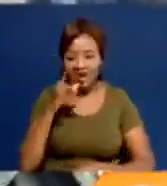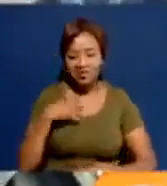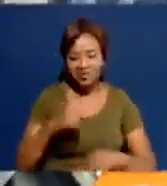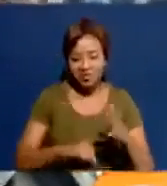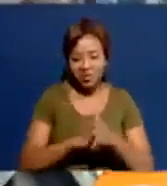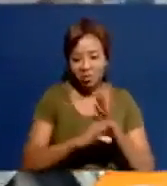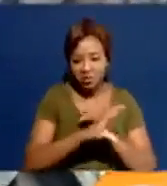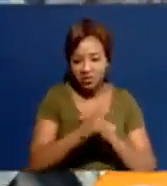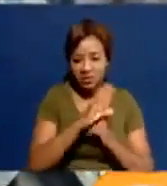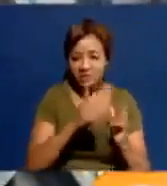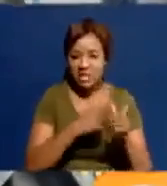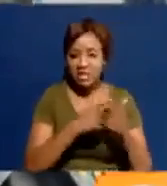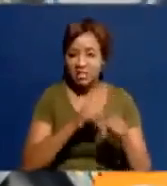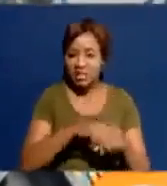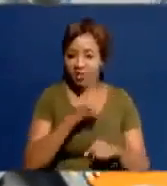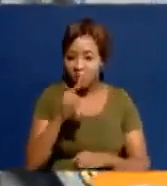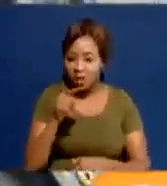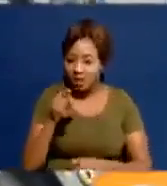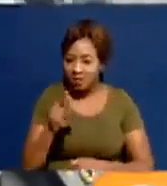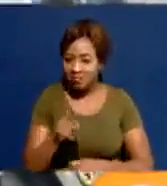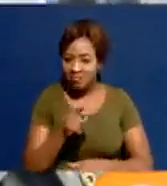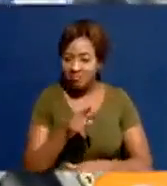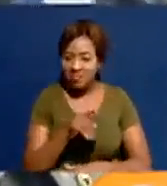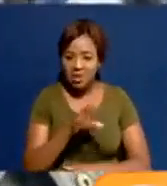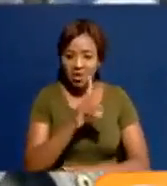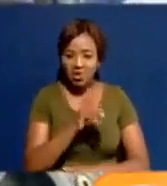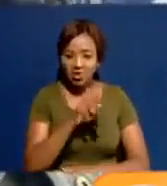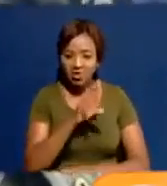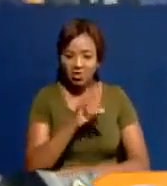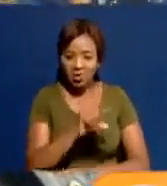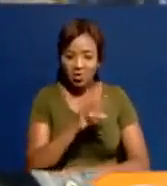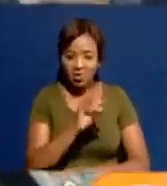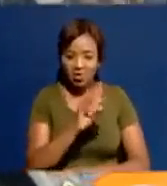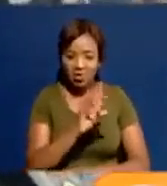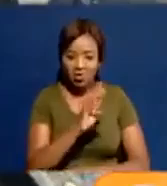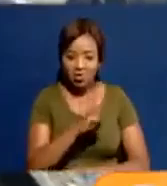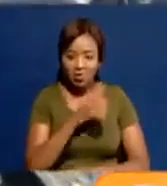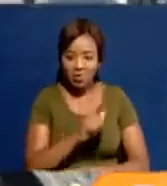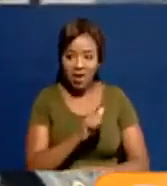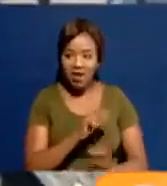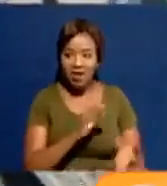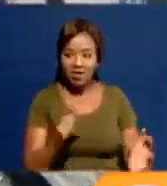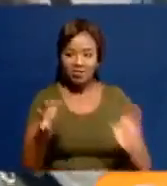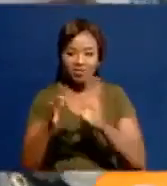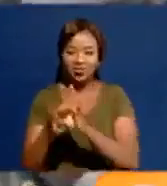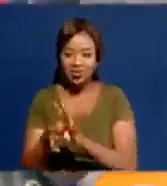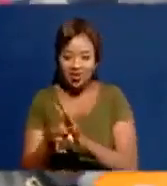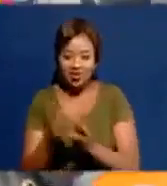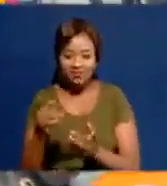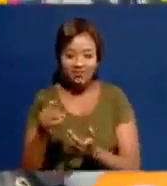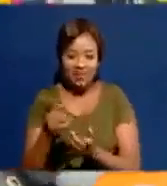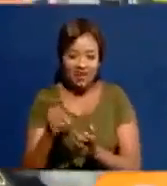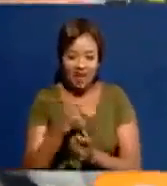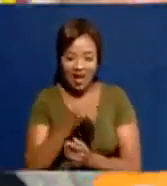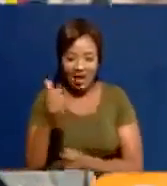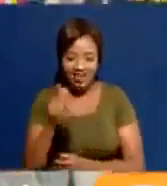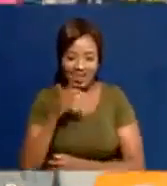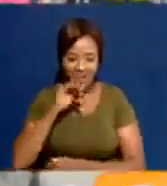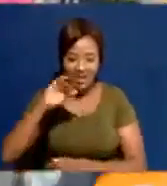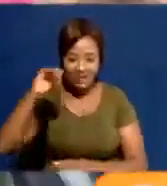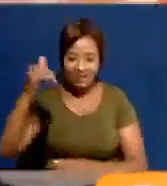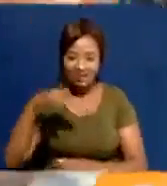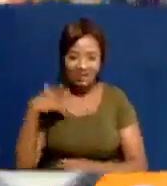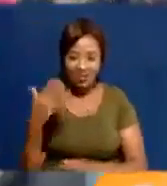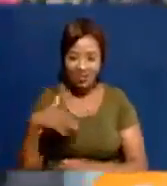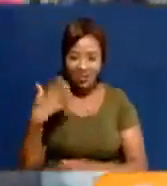out for Chelsea, and then when Drogba signed for Chelsea, me and my sister used to call Drogba Okinyi because of his curly kit. So we always love Chelsea.